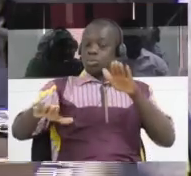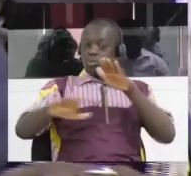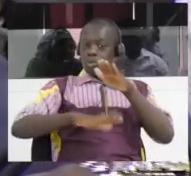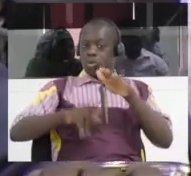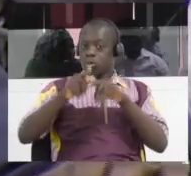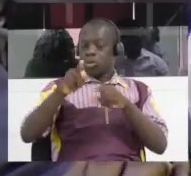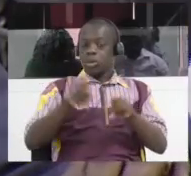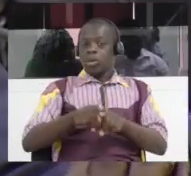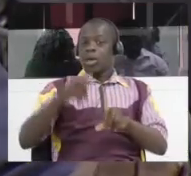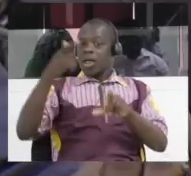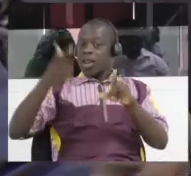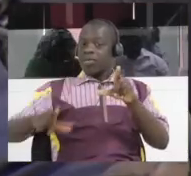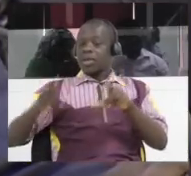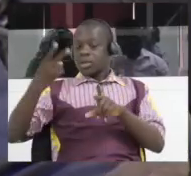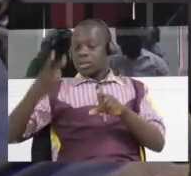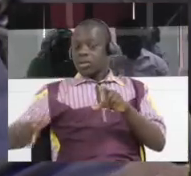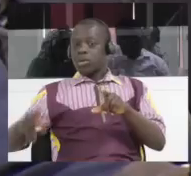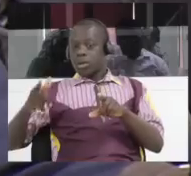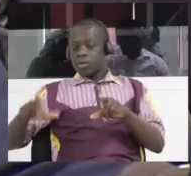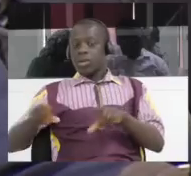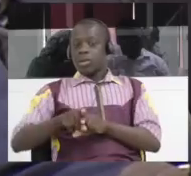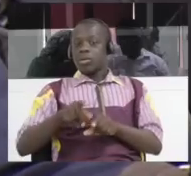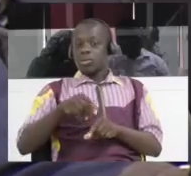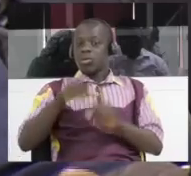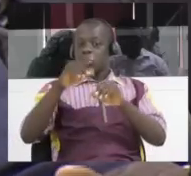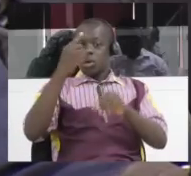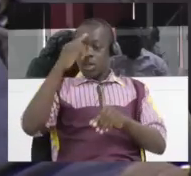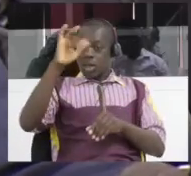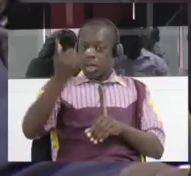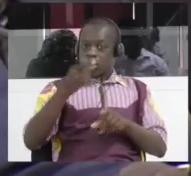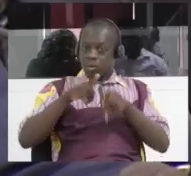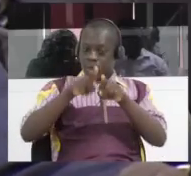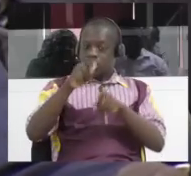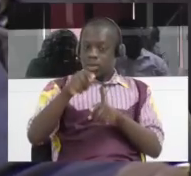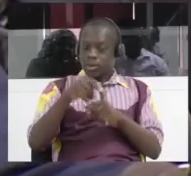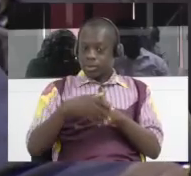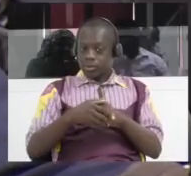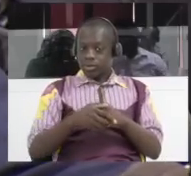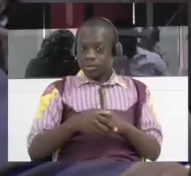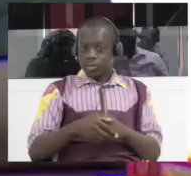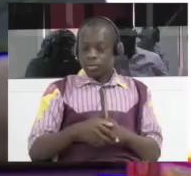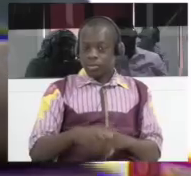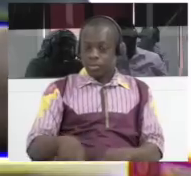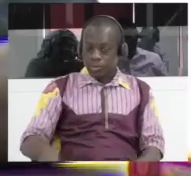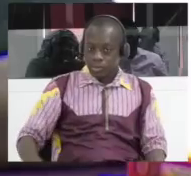you, the lieutenants and the second lieutenants. Would you agree to that assessment?